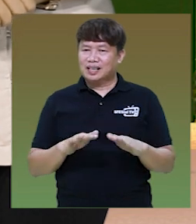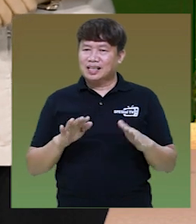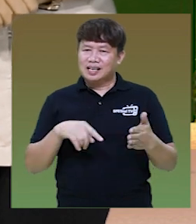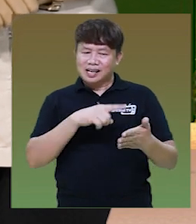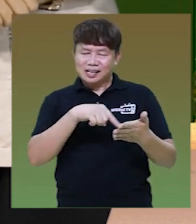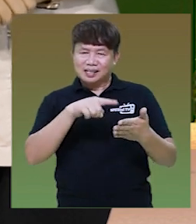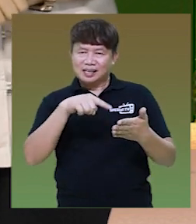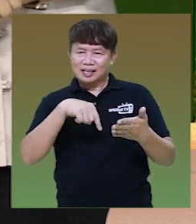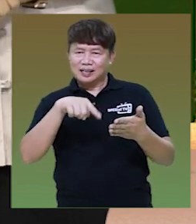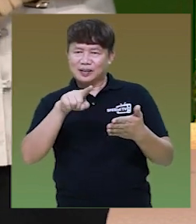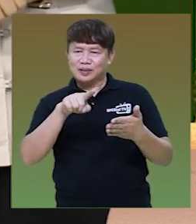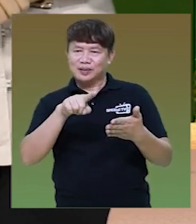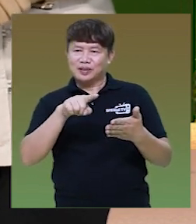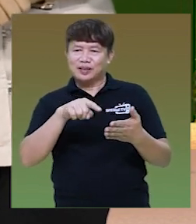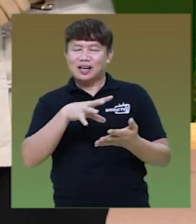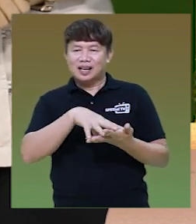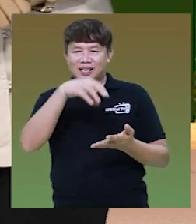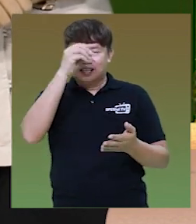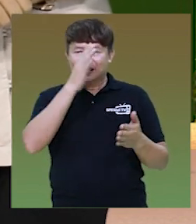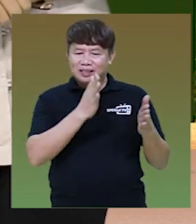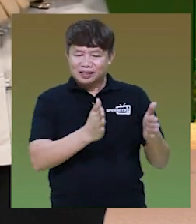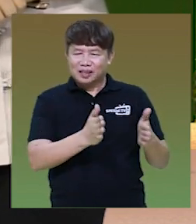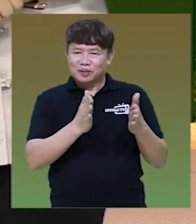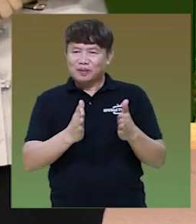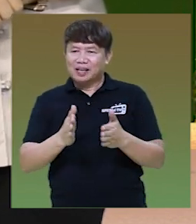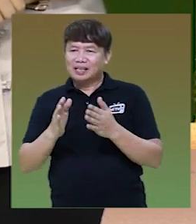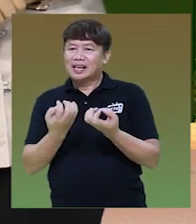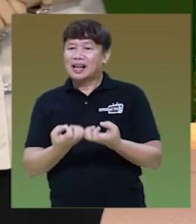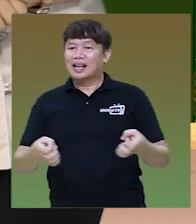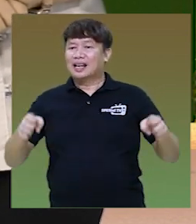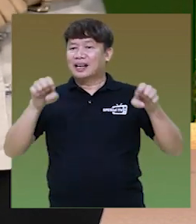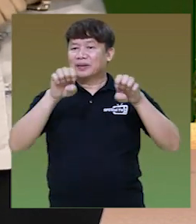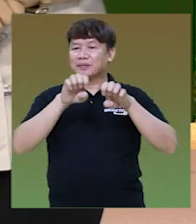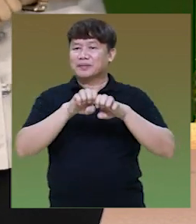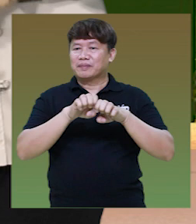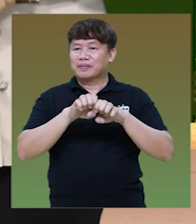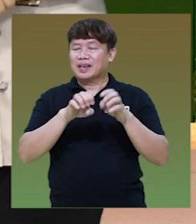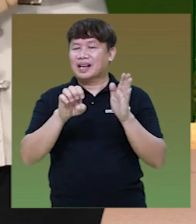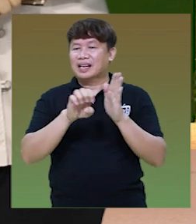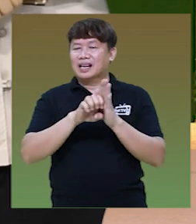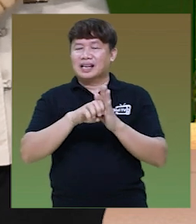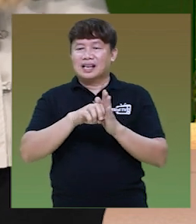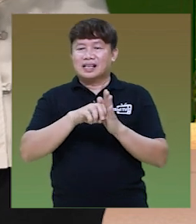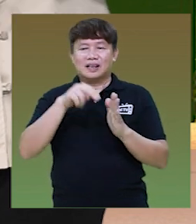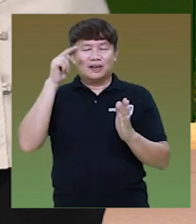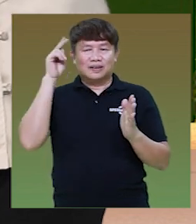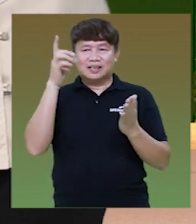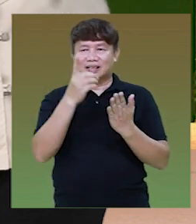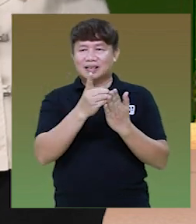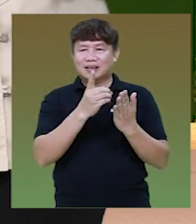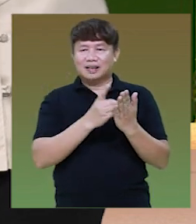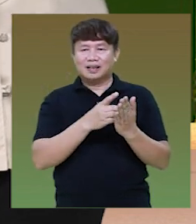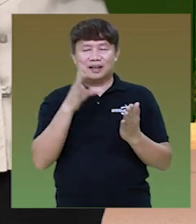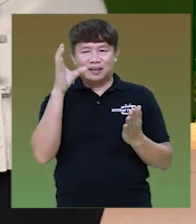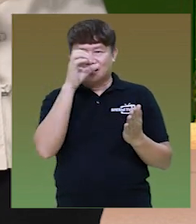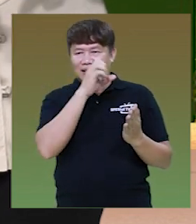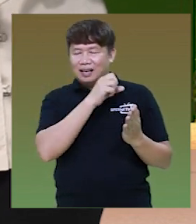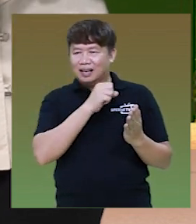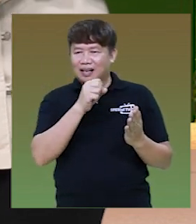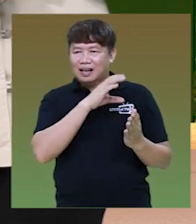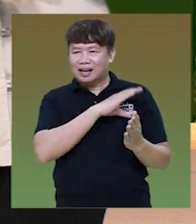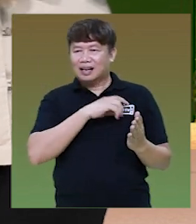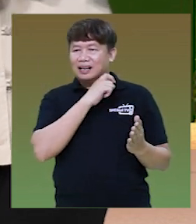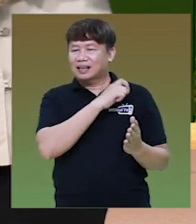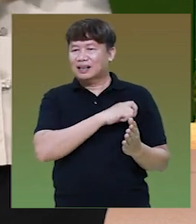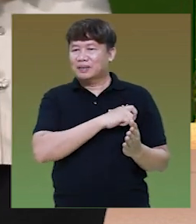on sequencing events. Like noting details and inferring character traits, it was already taught to